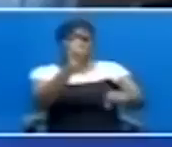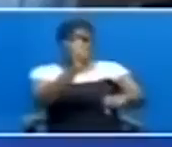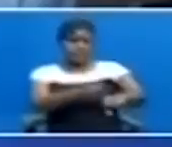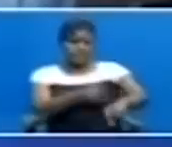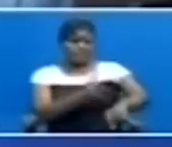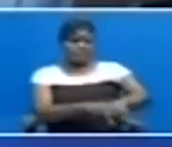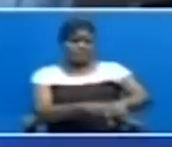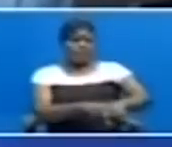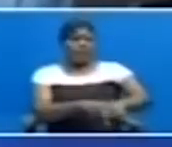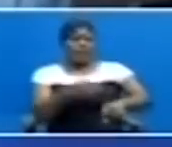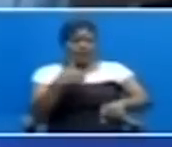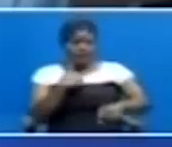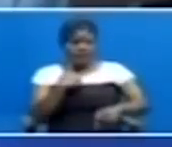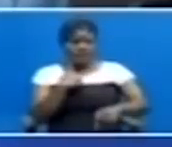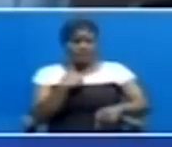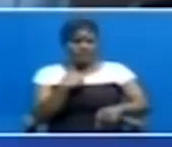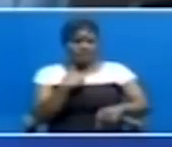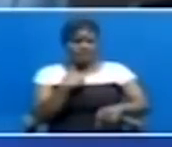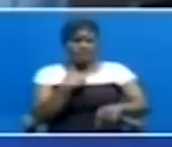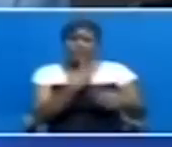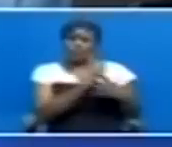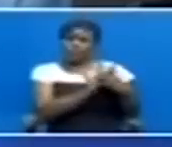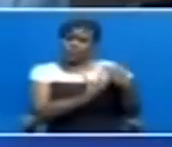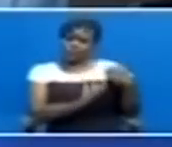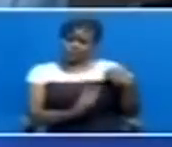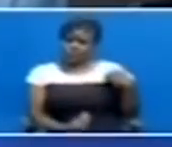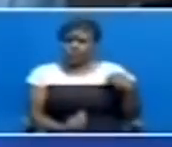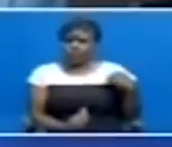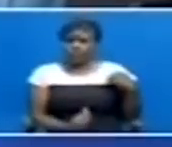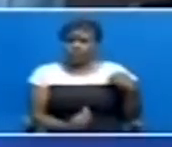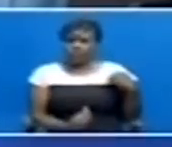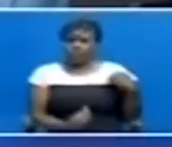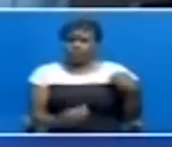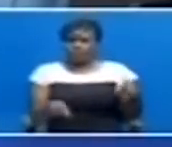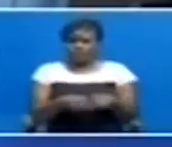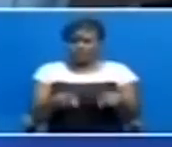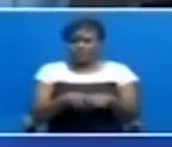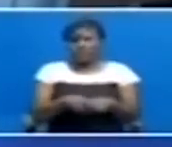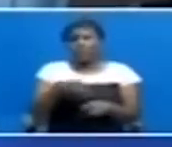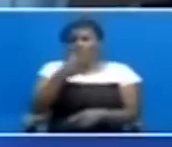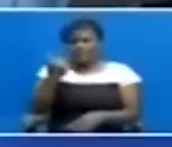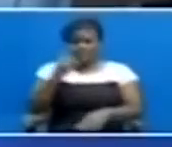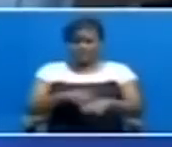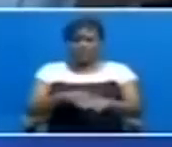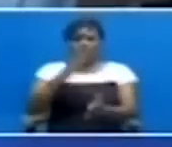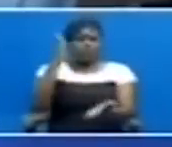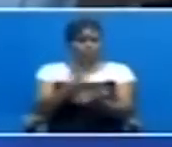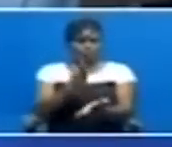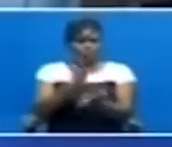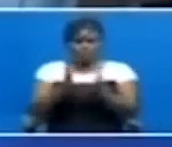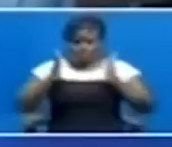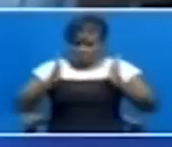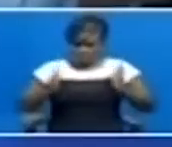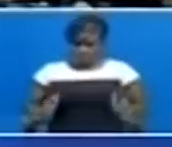of when we have gone through low points and the high points, he's saying, we are truly human,